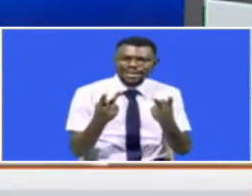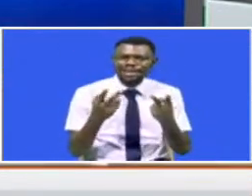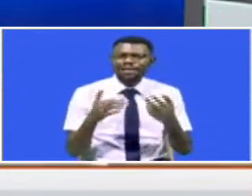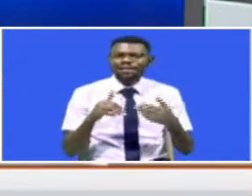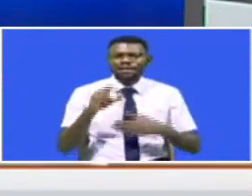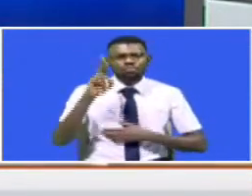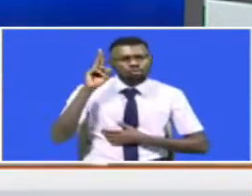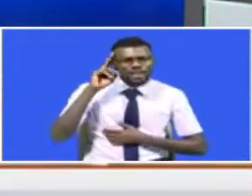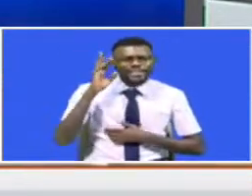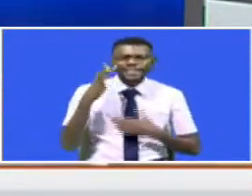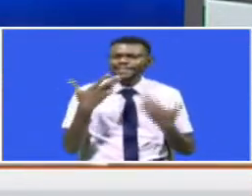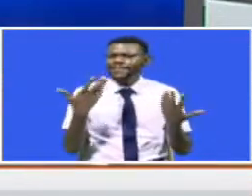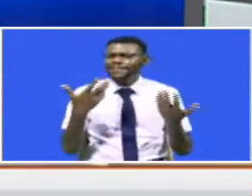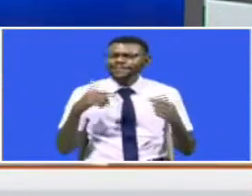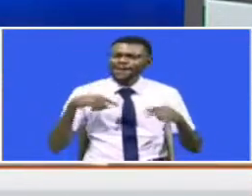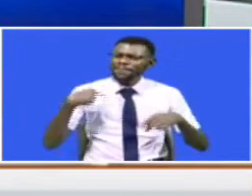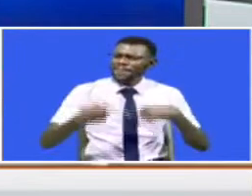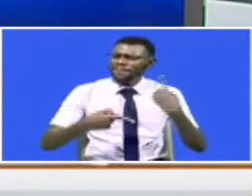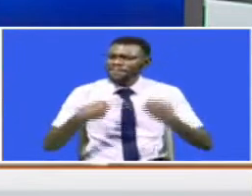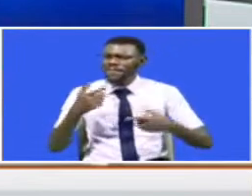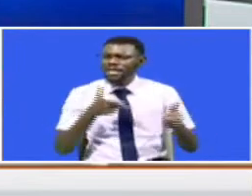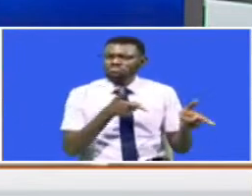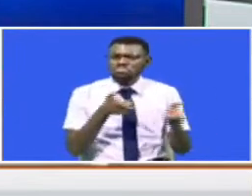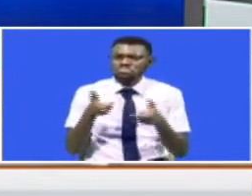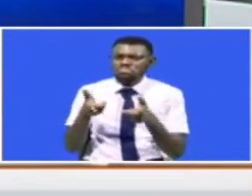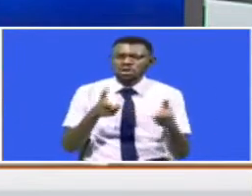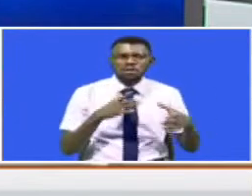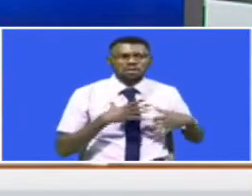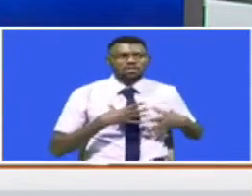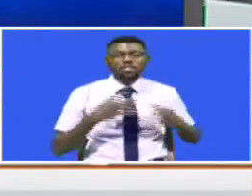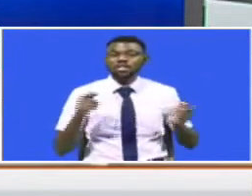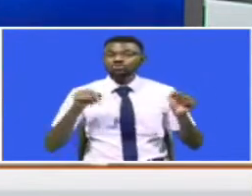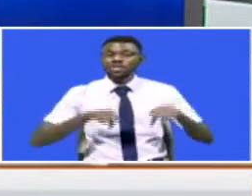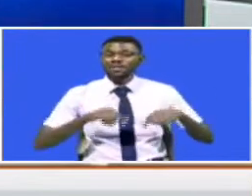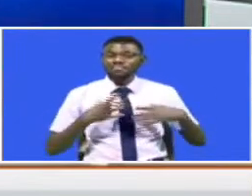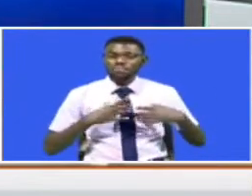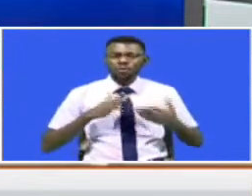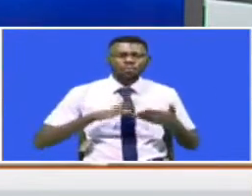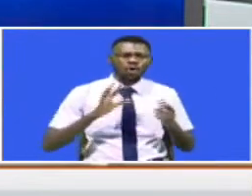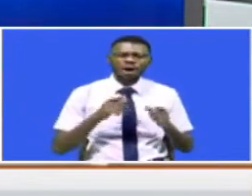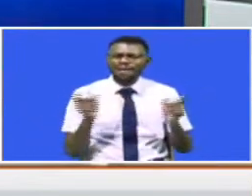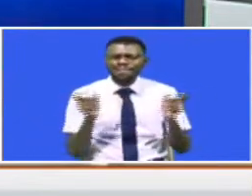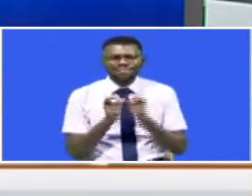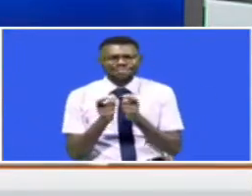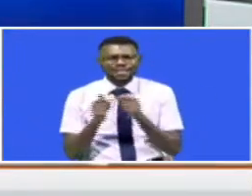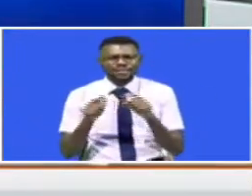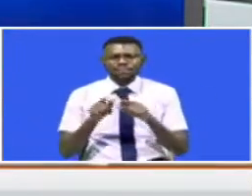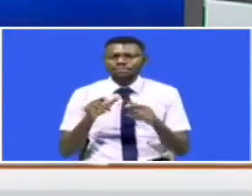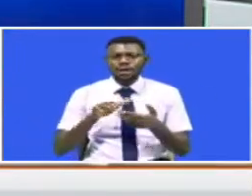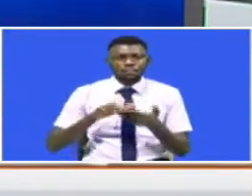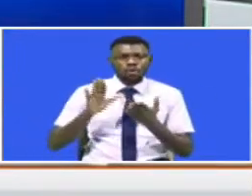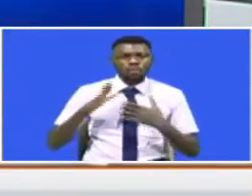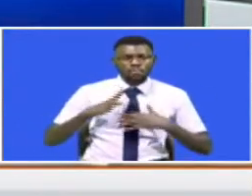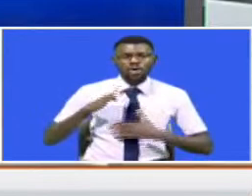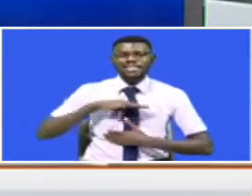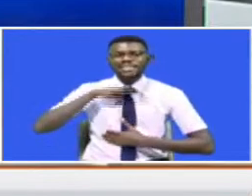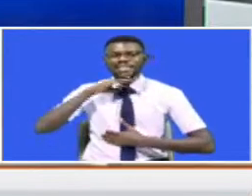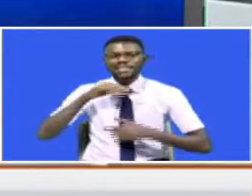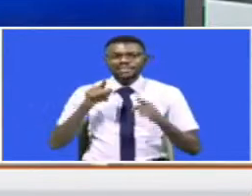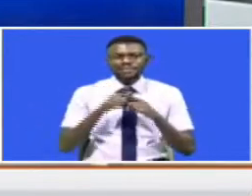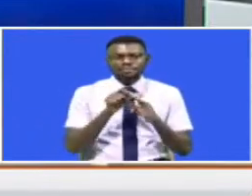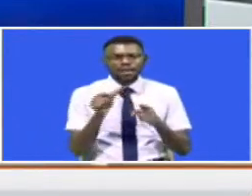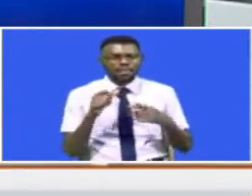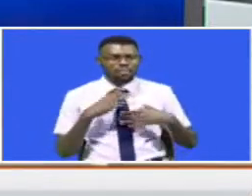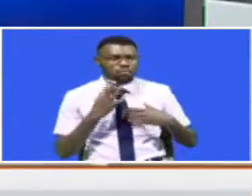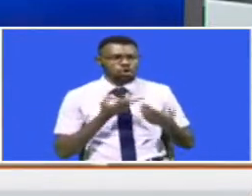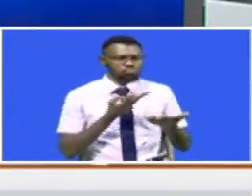people, the demonstrators, by the police. Today alone, they are reporting several injuries and even death. Tonight, there's a lot of people in hospital. On this, they